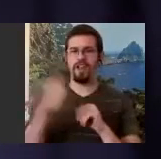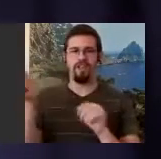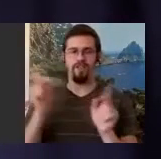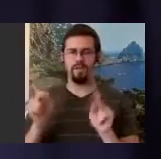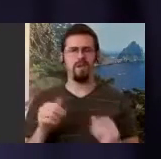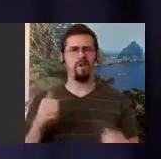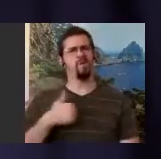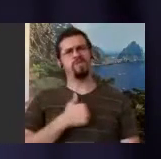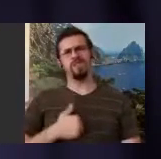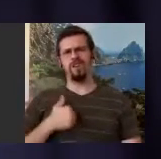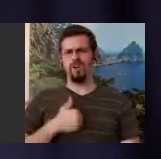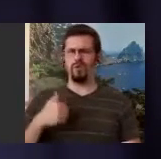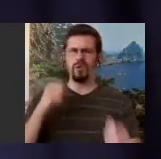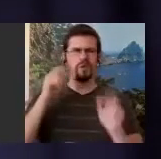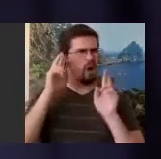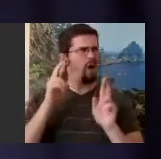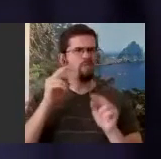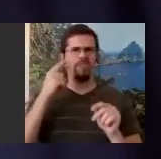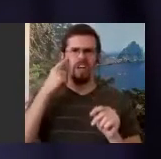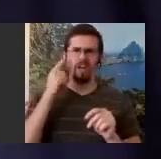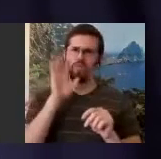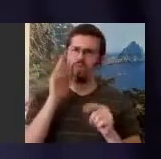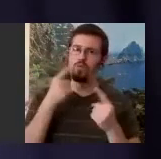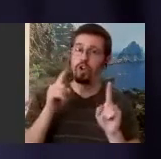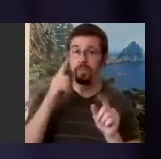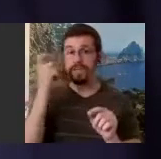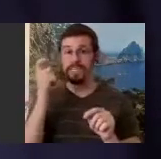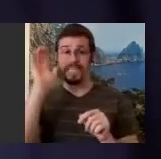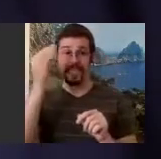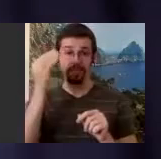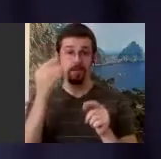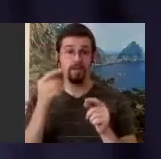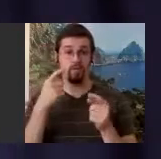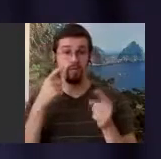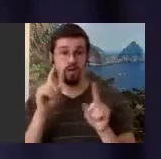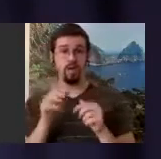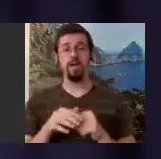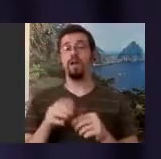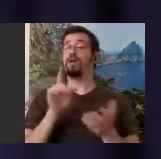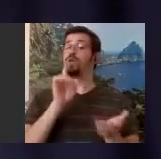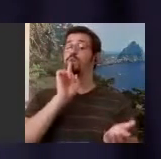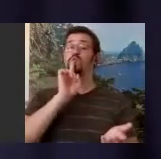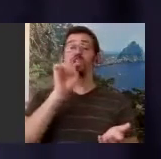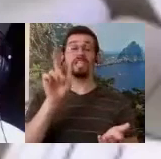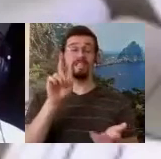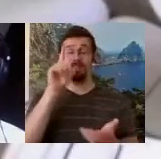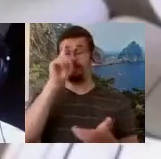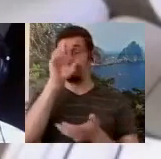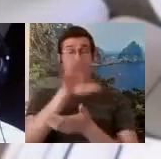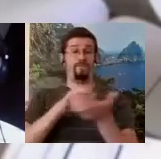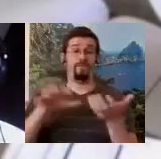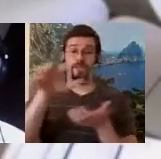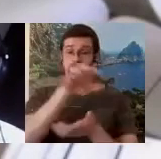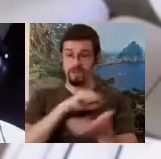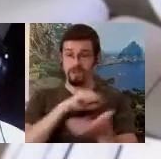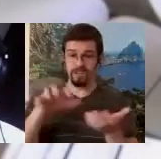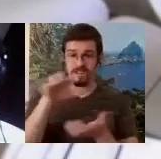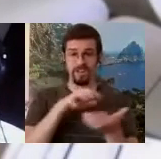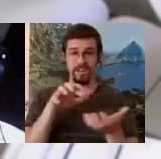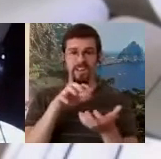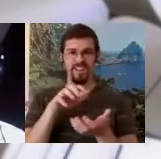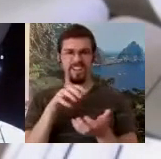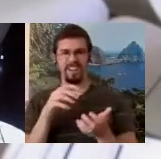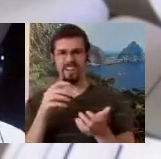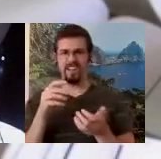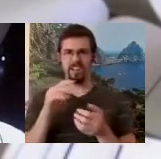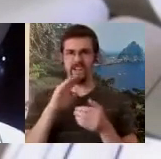We were so hoping it was working because it seemed to be. You know, we really are kind of confused, if you want to know the truth, about the